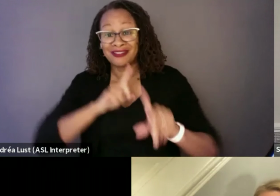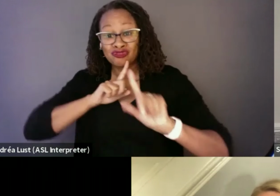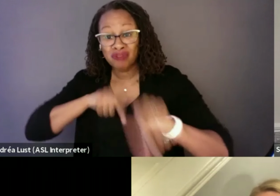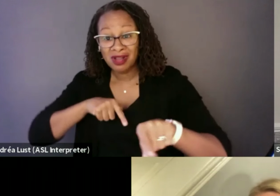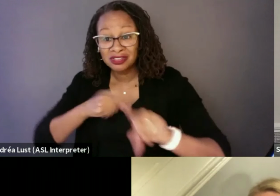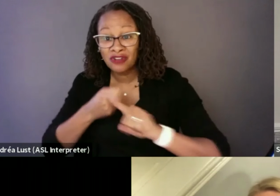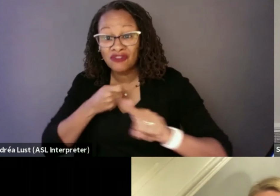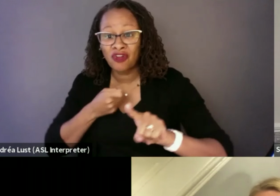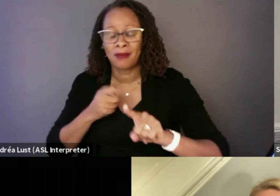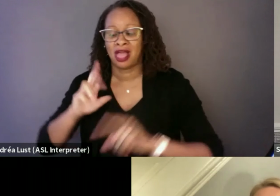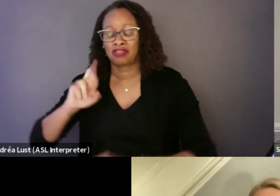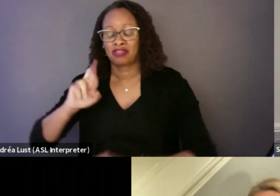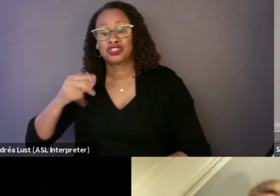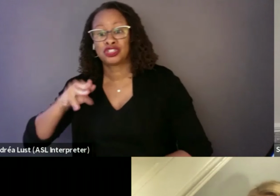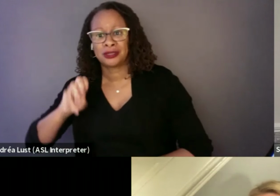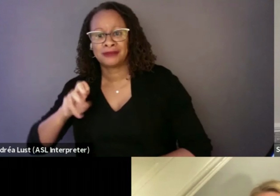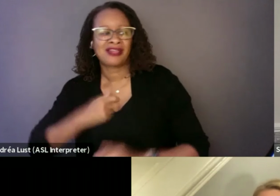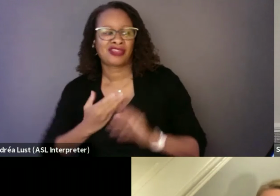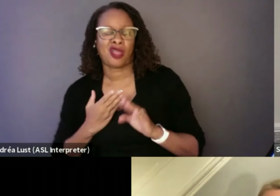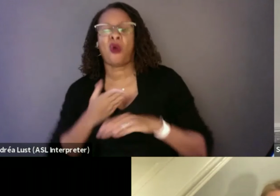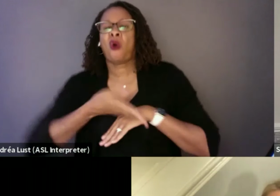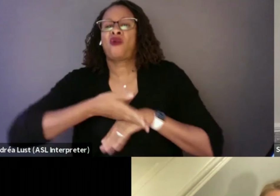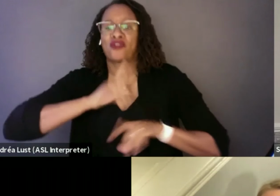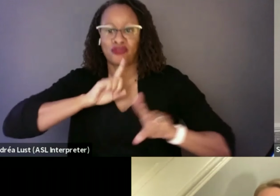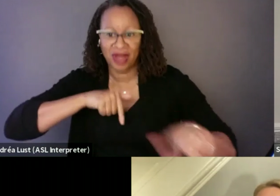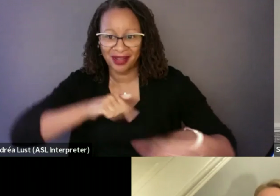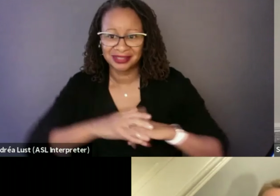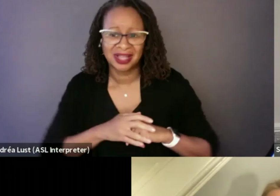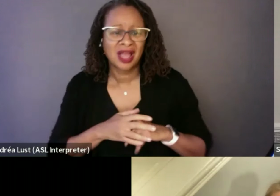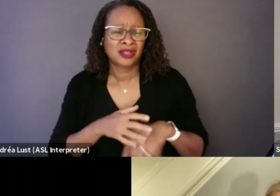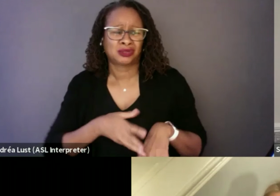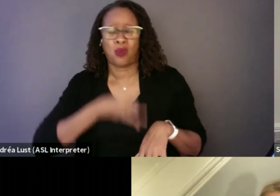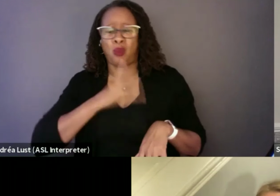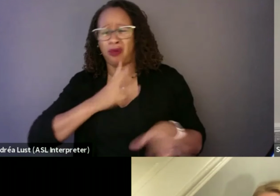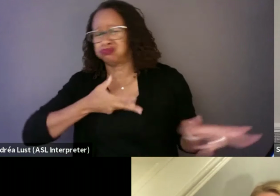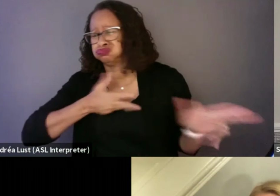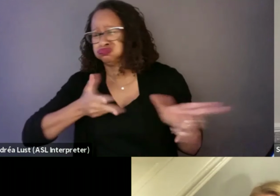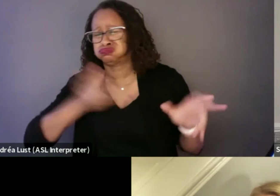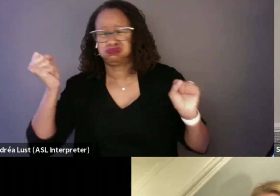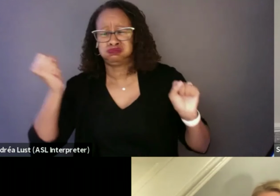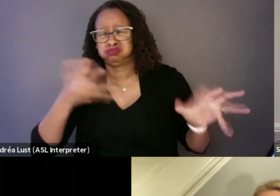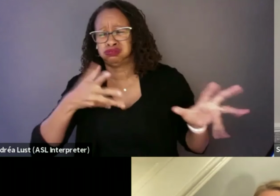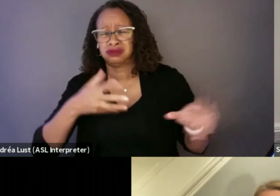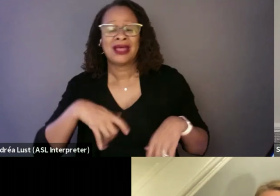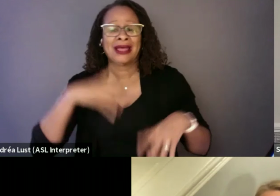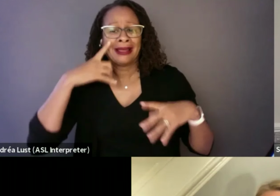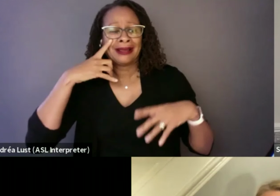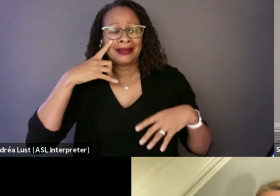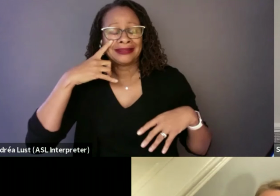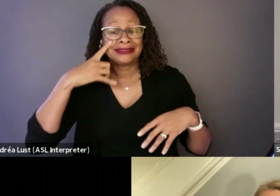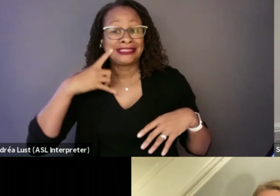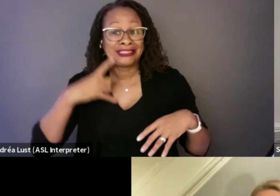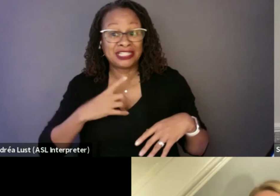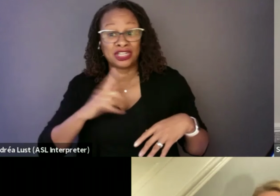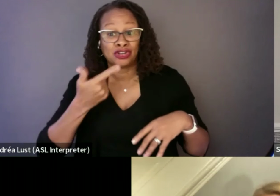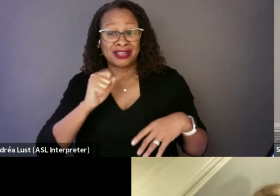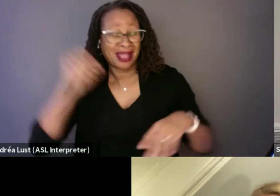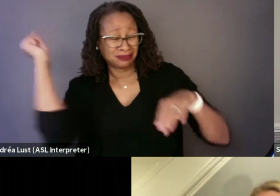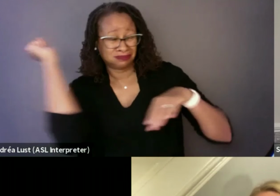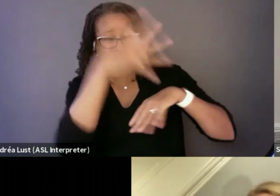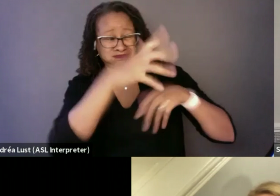the regime was a bit of an overreaction. There was water cannons, there were tear gas thrown at them. And